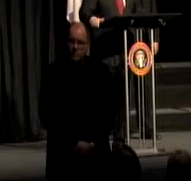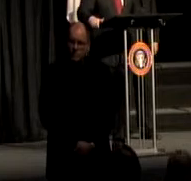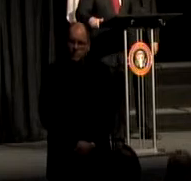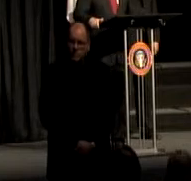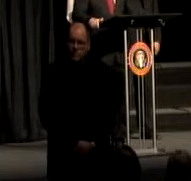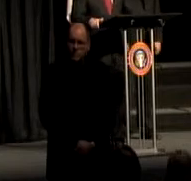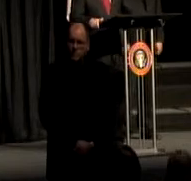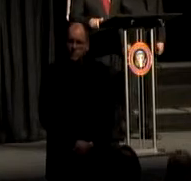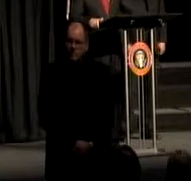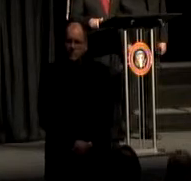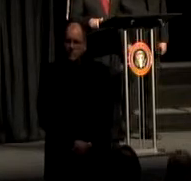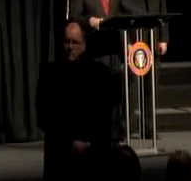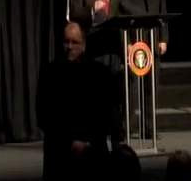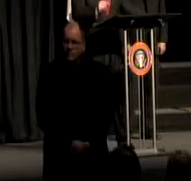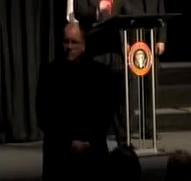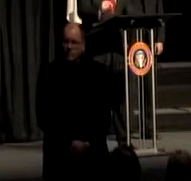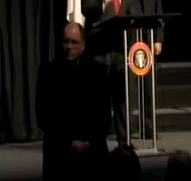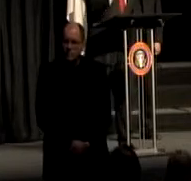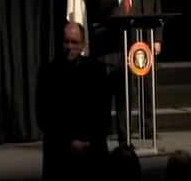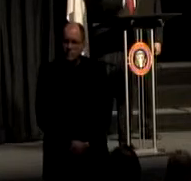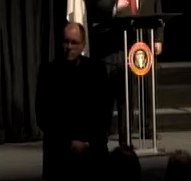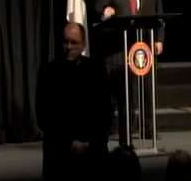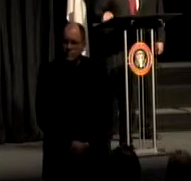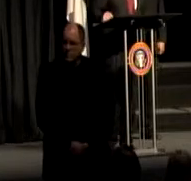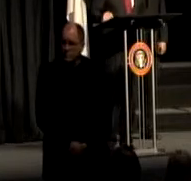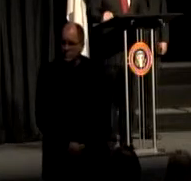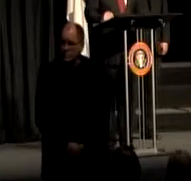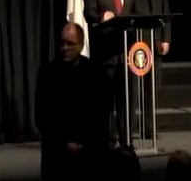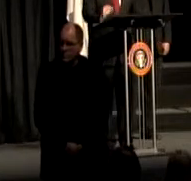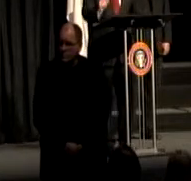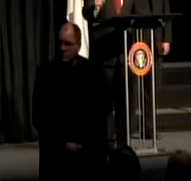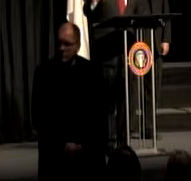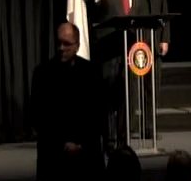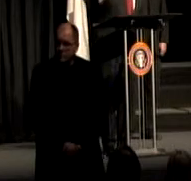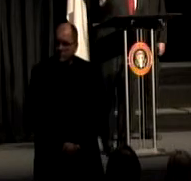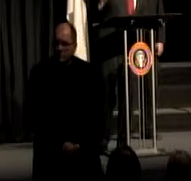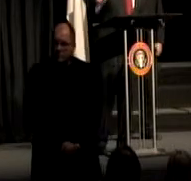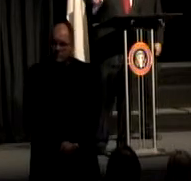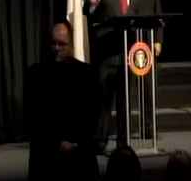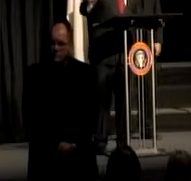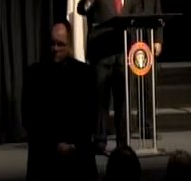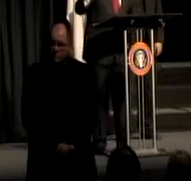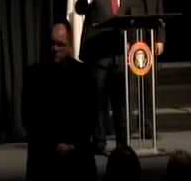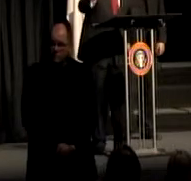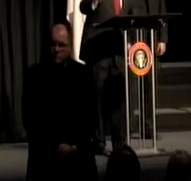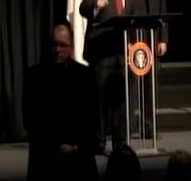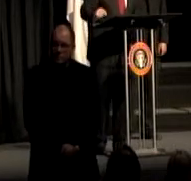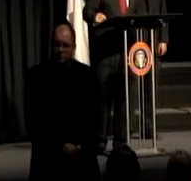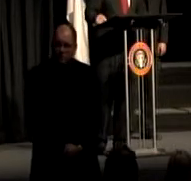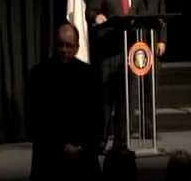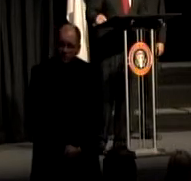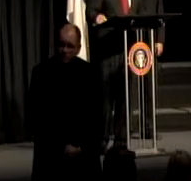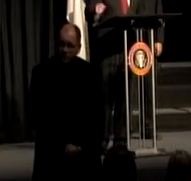is not very pretty but I tell you if we don't deal with the underbelly if we don't deal with the issues of